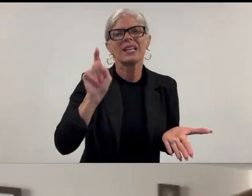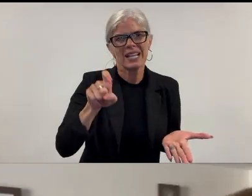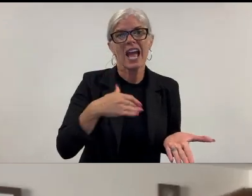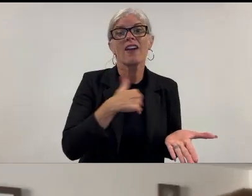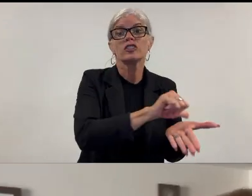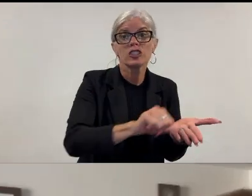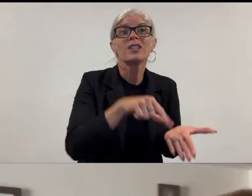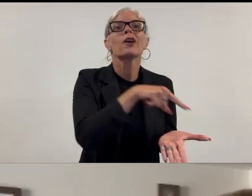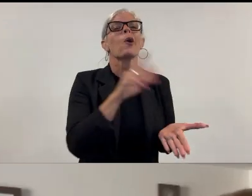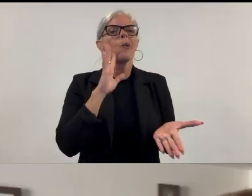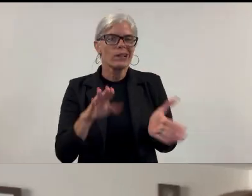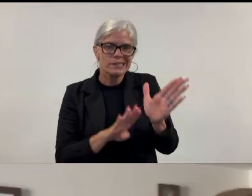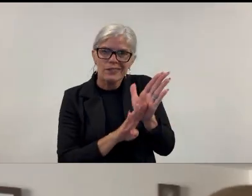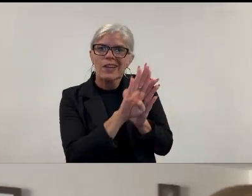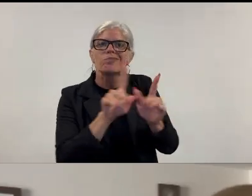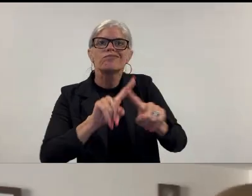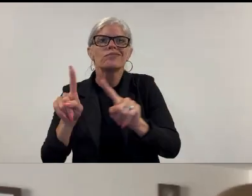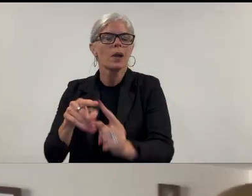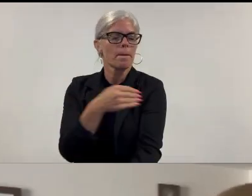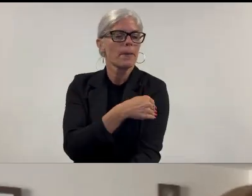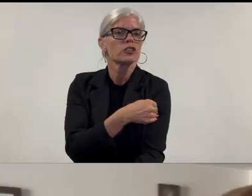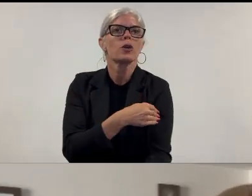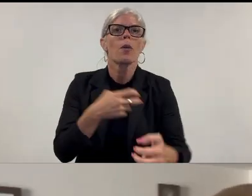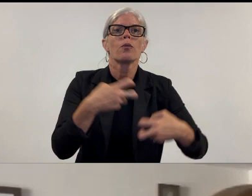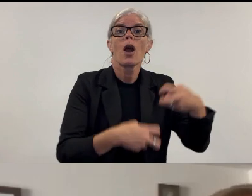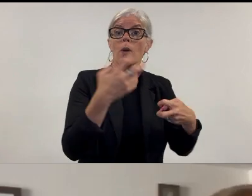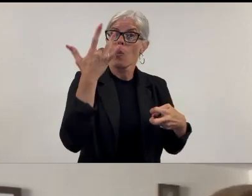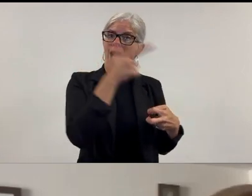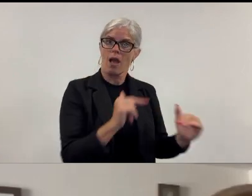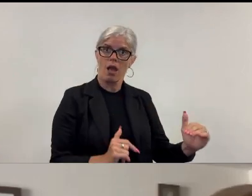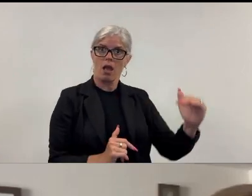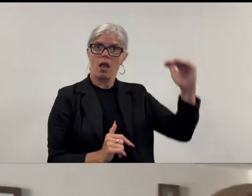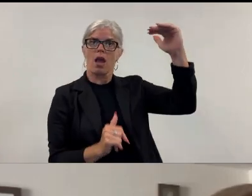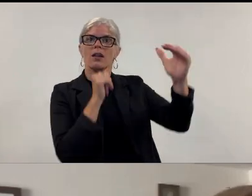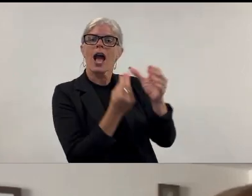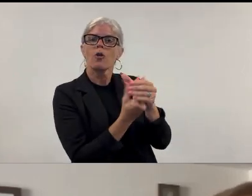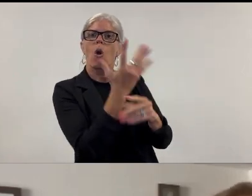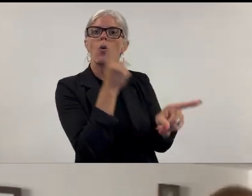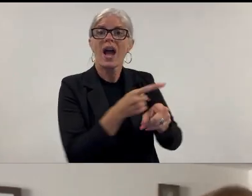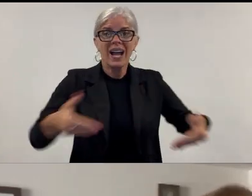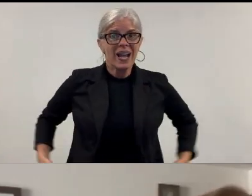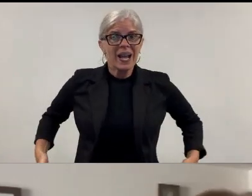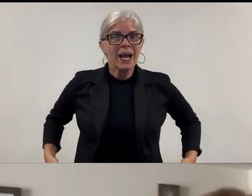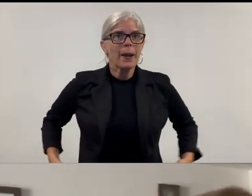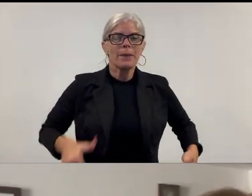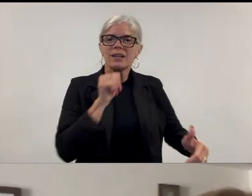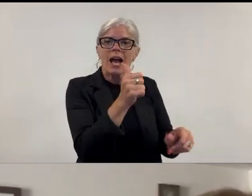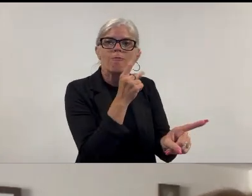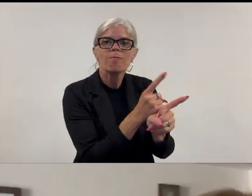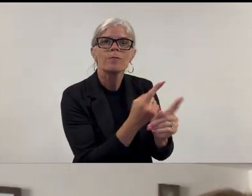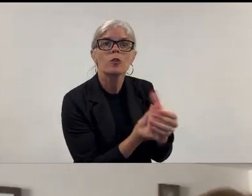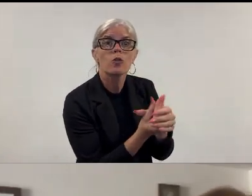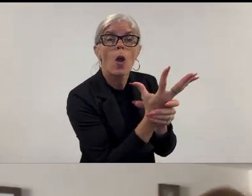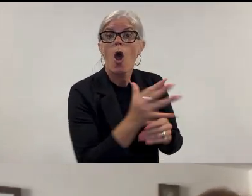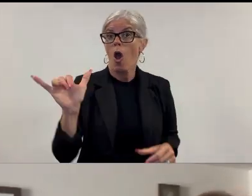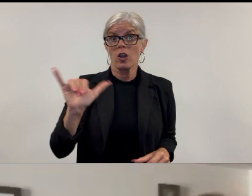in their life, they develop scoliosis that 95% of